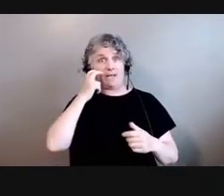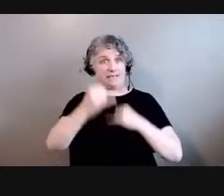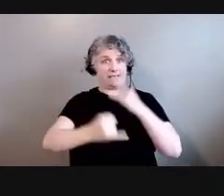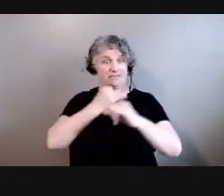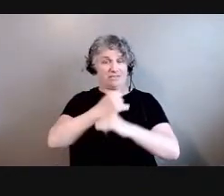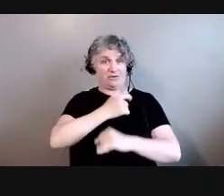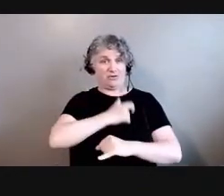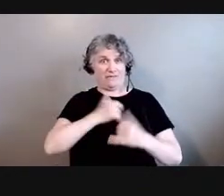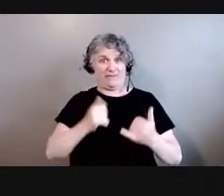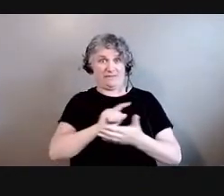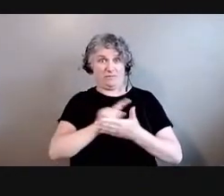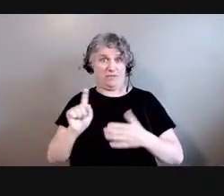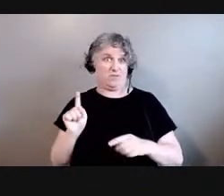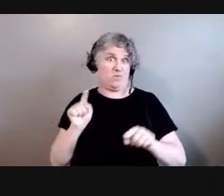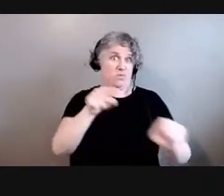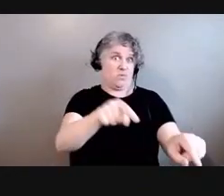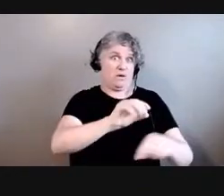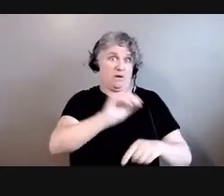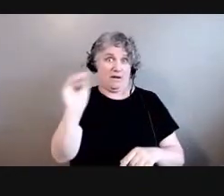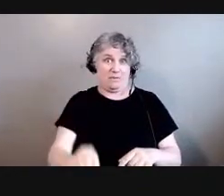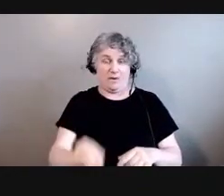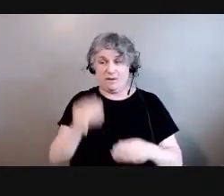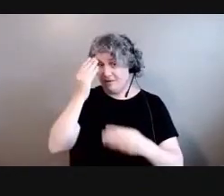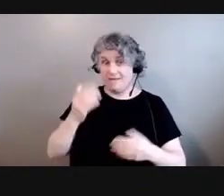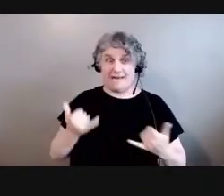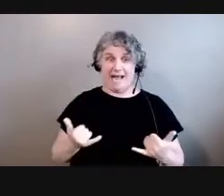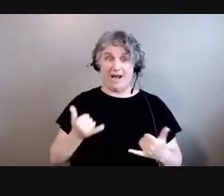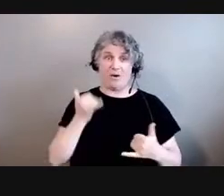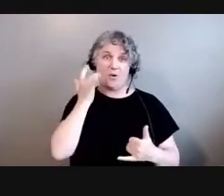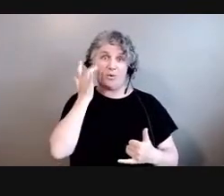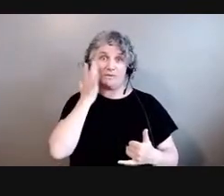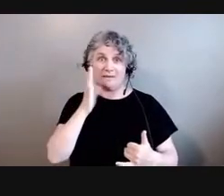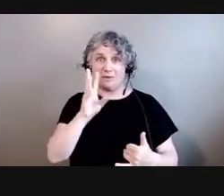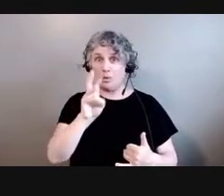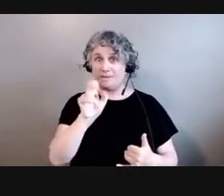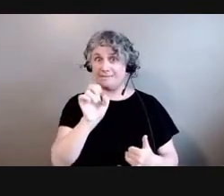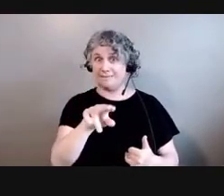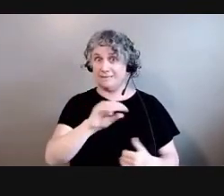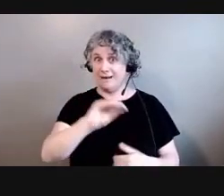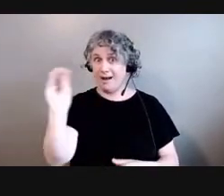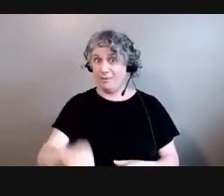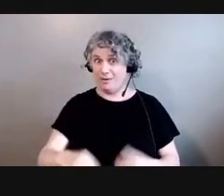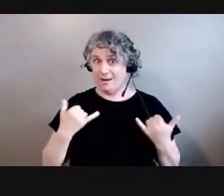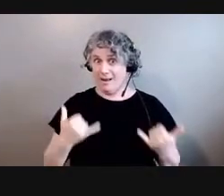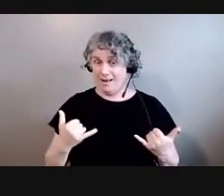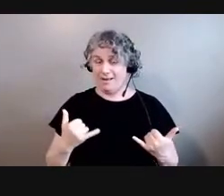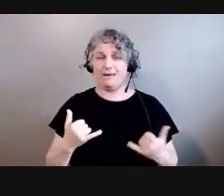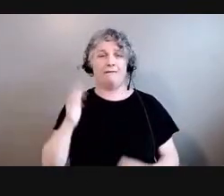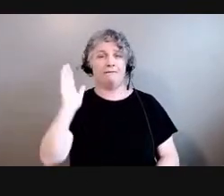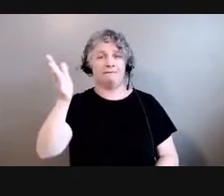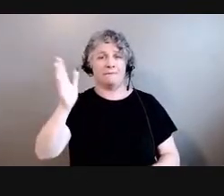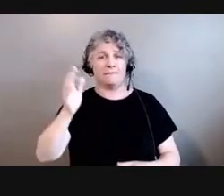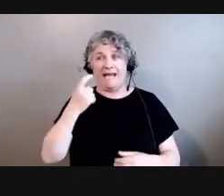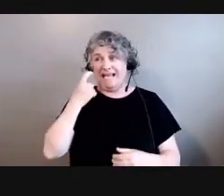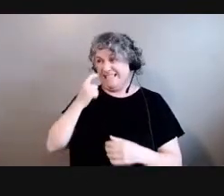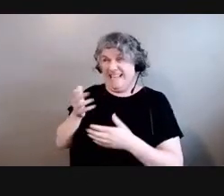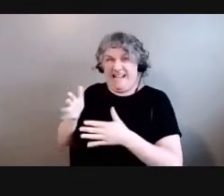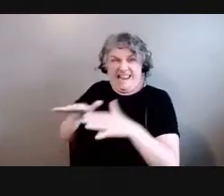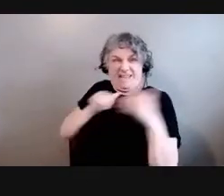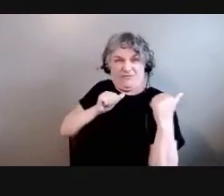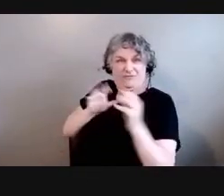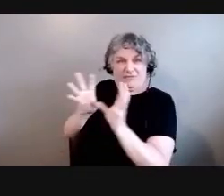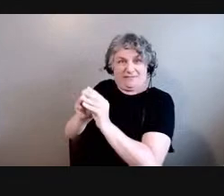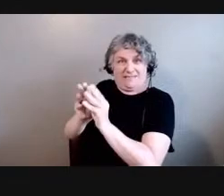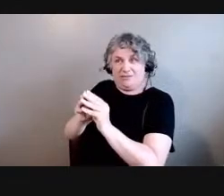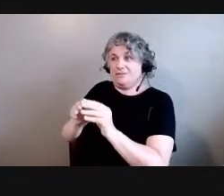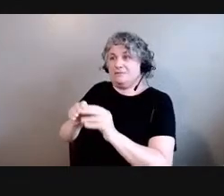duty. I'm presenting to you from my hotel room in the Westin Ottawa, while at the same time I just came from a poster session where I